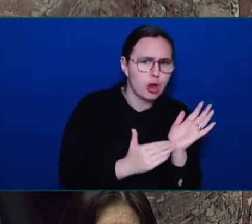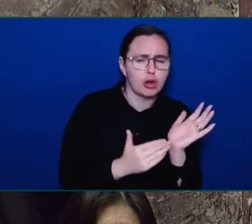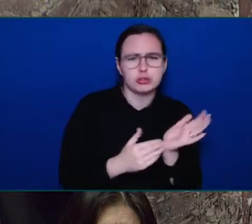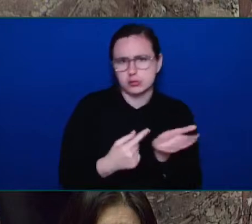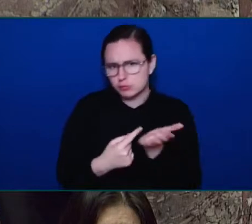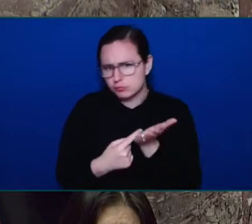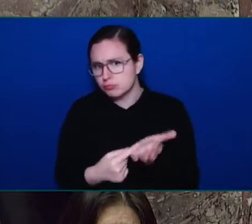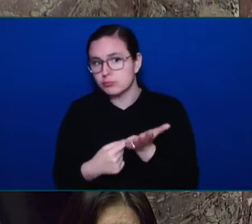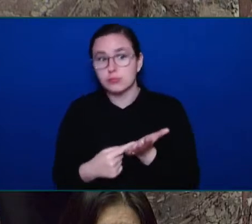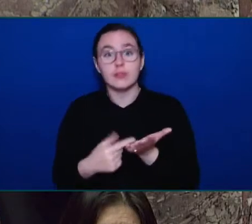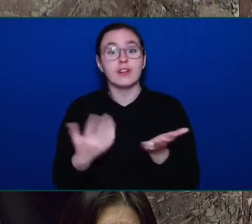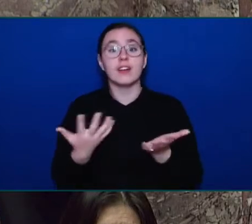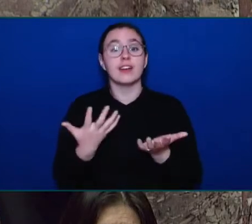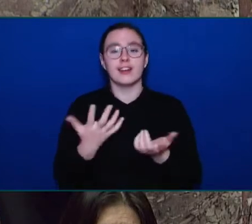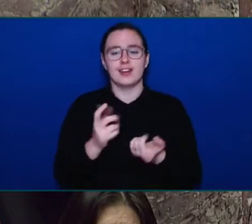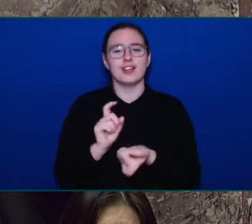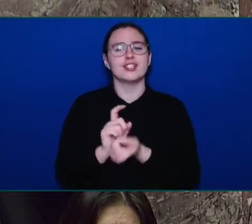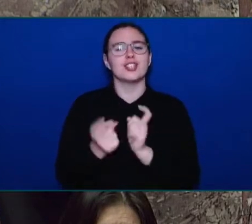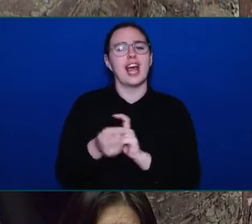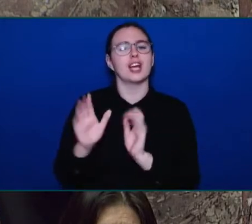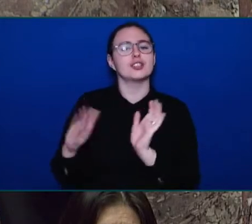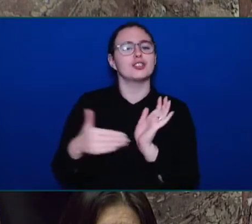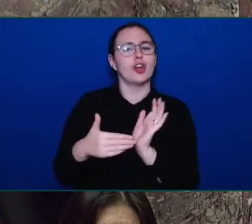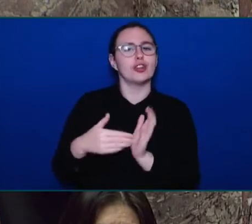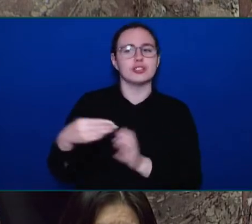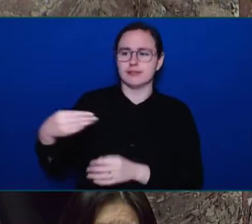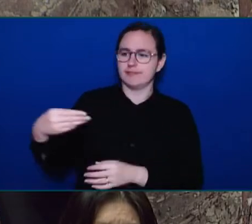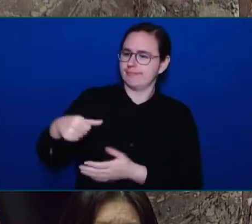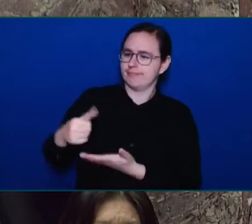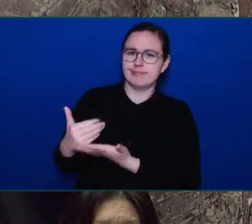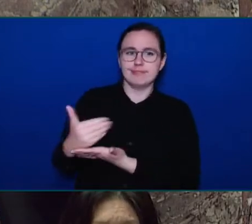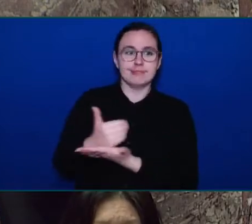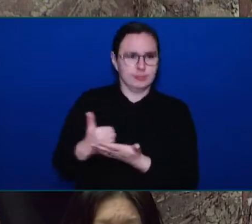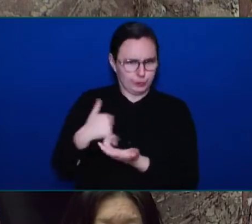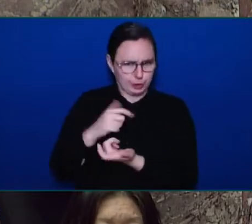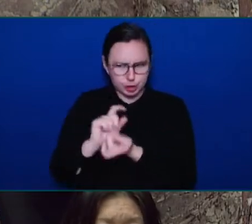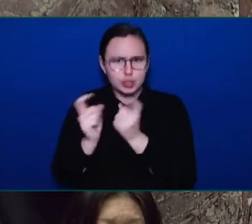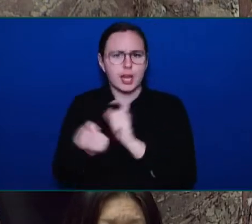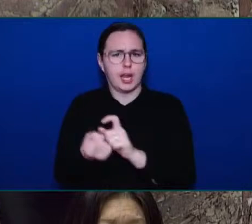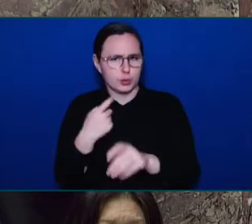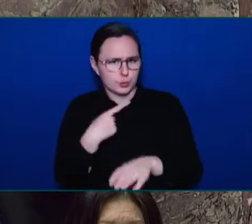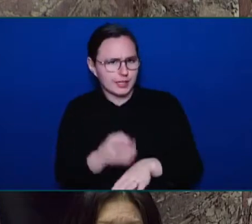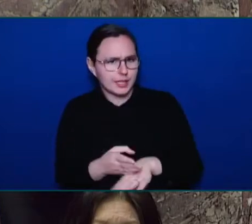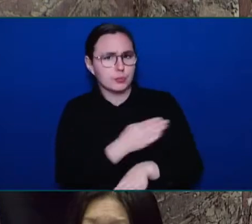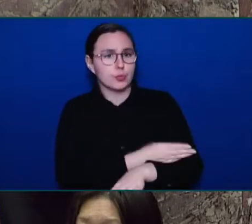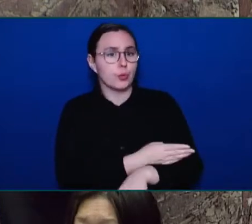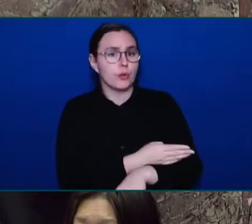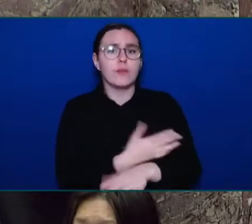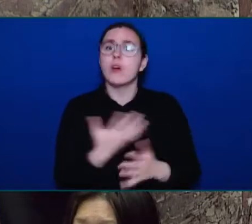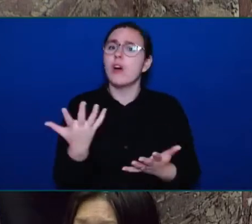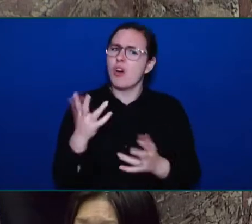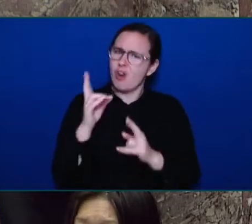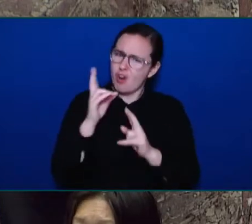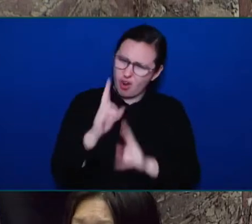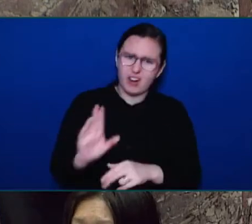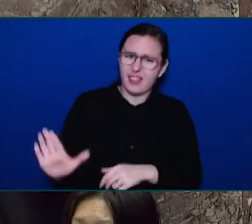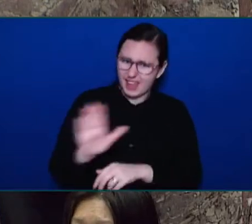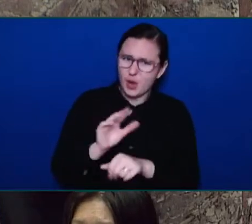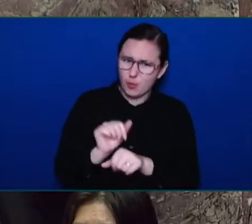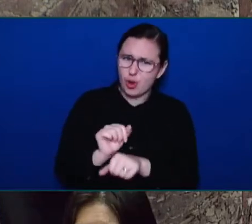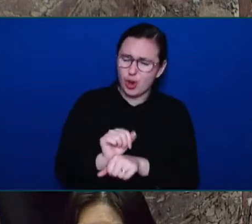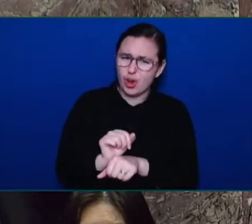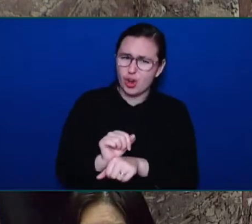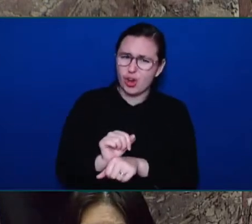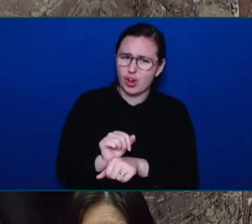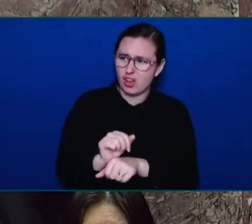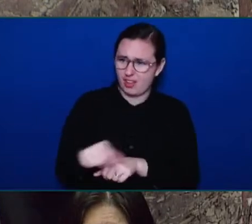working together to ensure that that payment reflects the work done, it reflects the care patients need, why